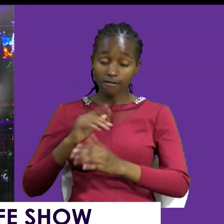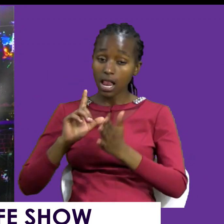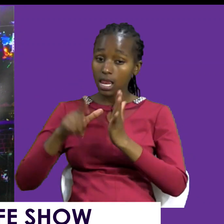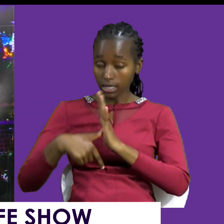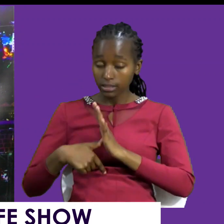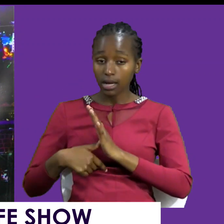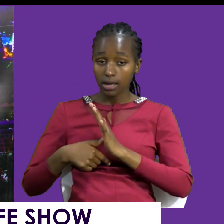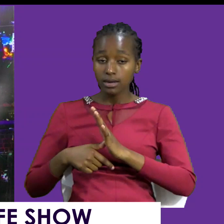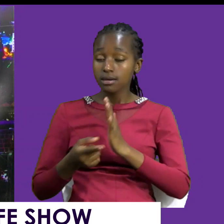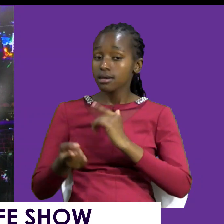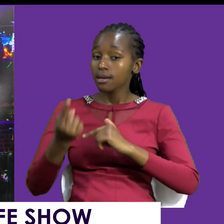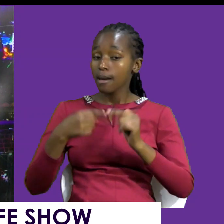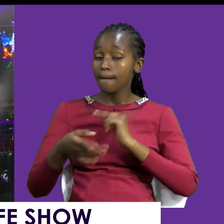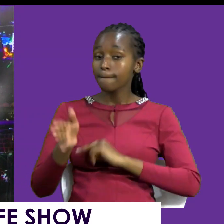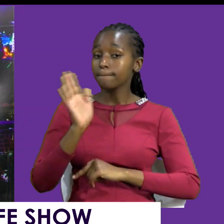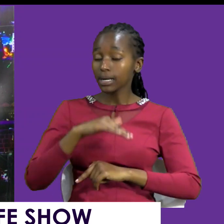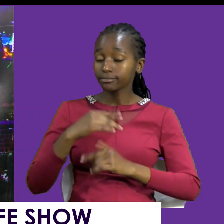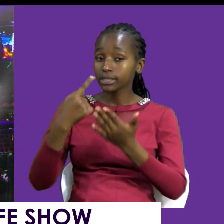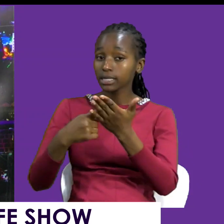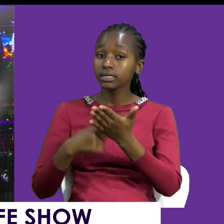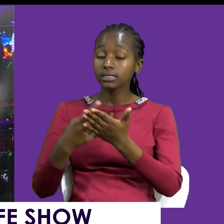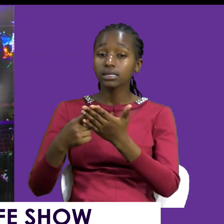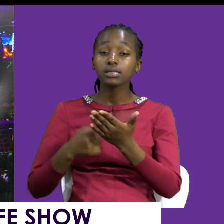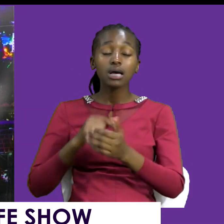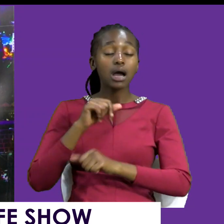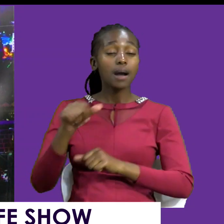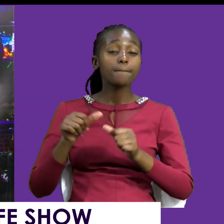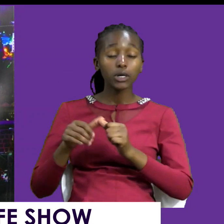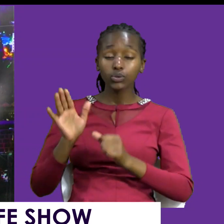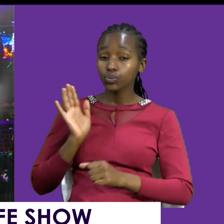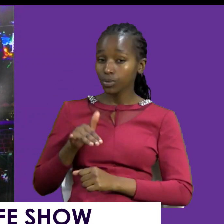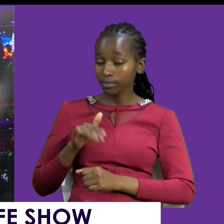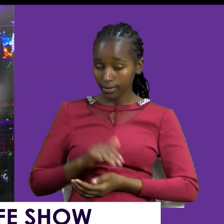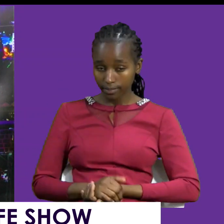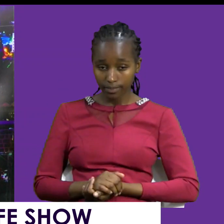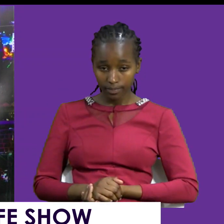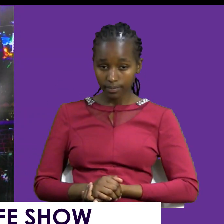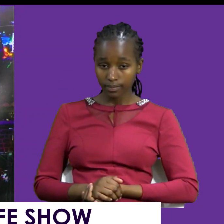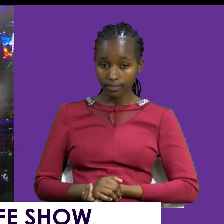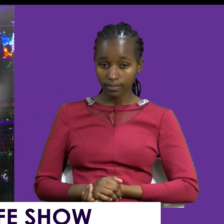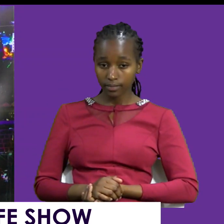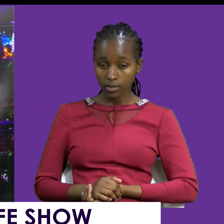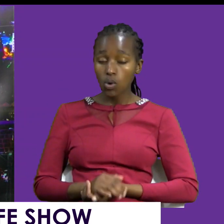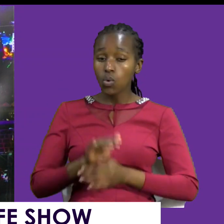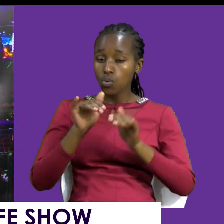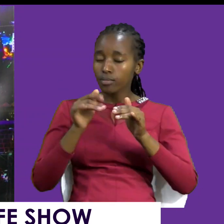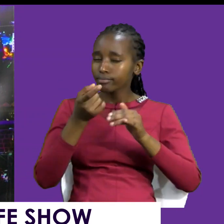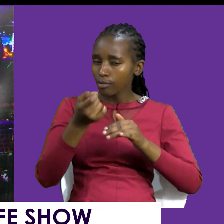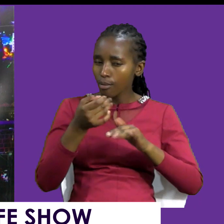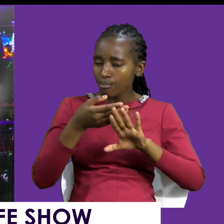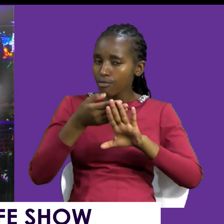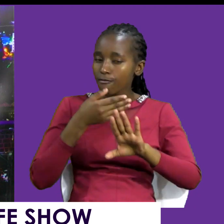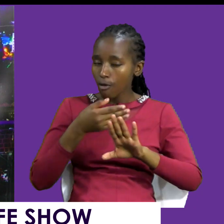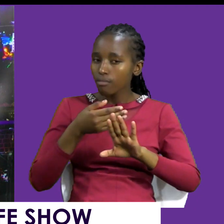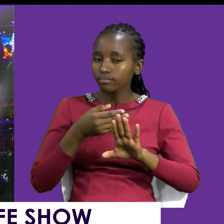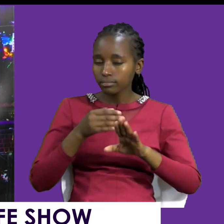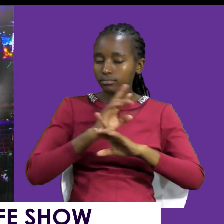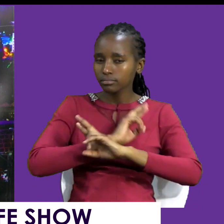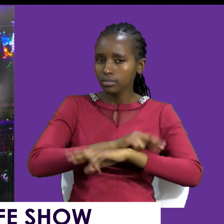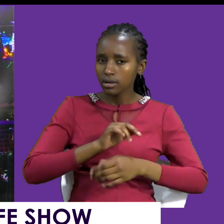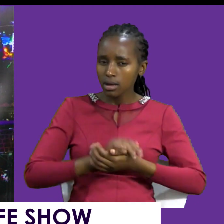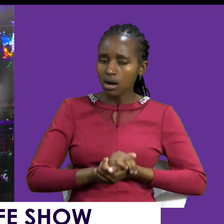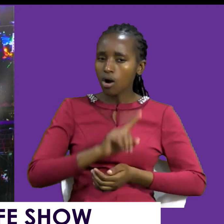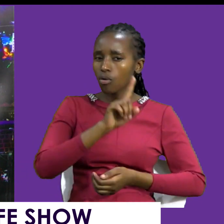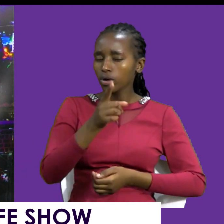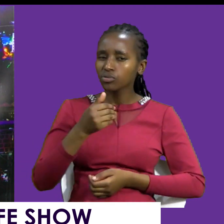time. I need to go for a break and come back. But just before I go for that break, let me put it this way. Was your mother treating